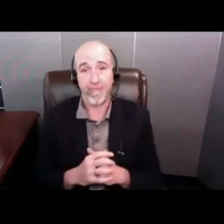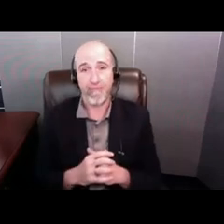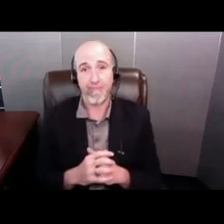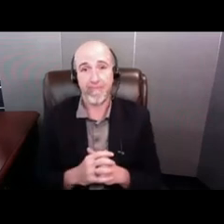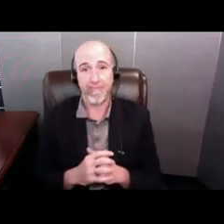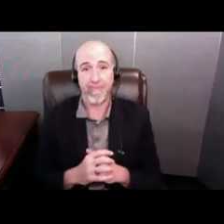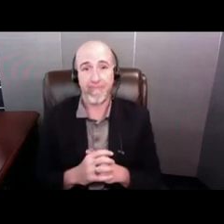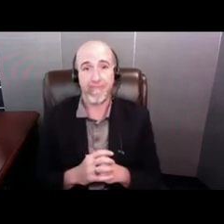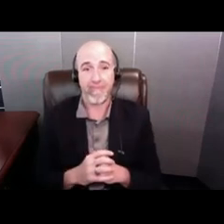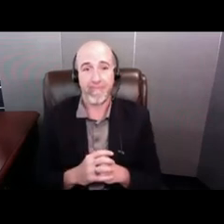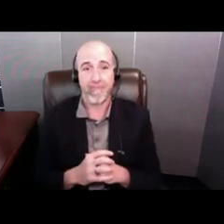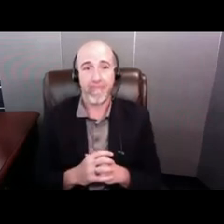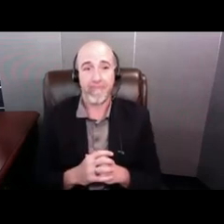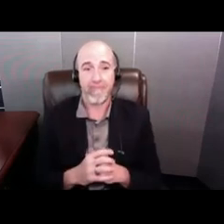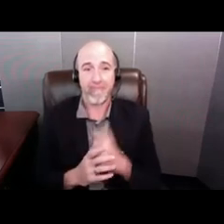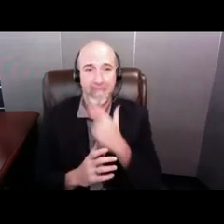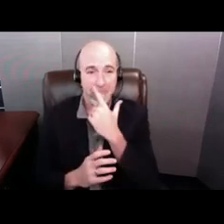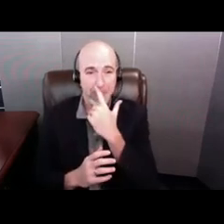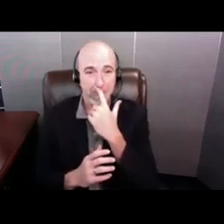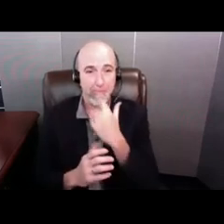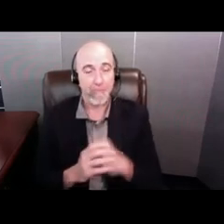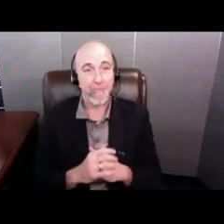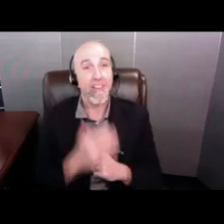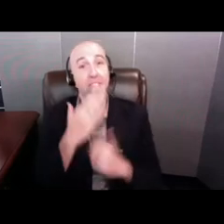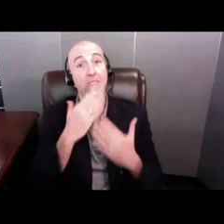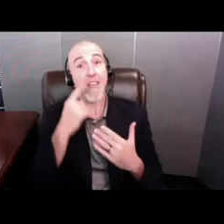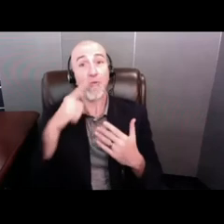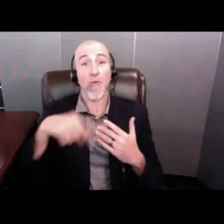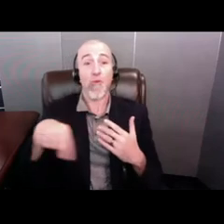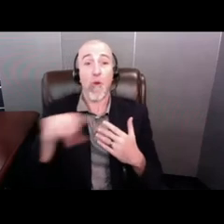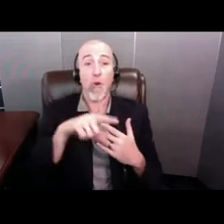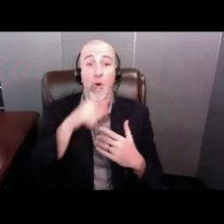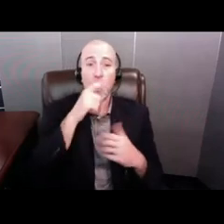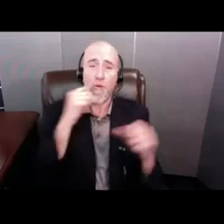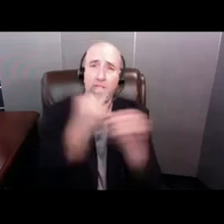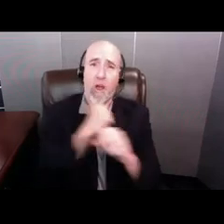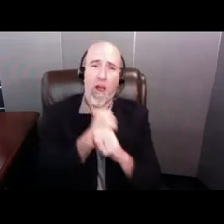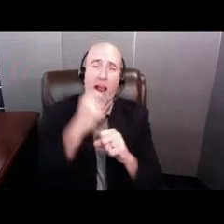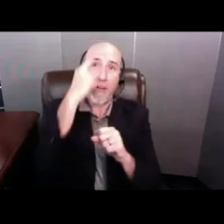Thank you. They stand in front of a mural of hearts, of hands forming the shape of hearts.